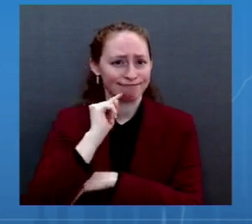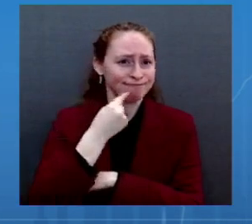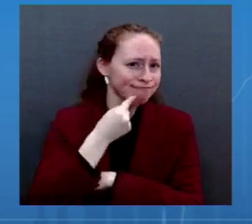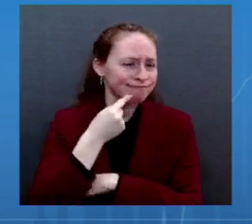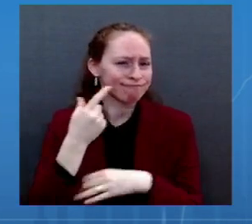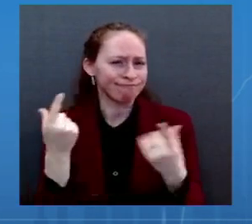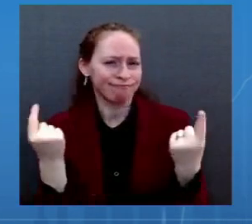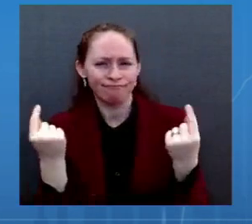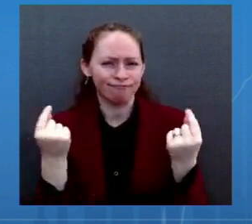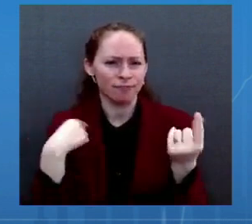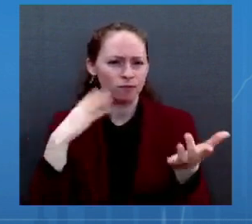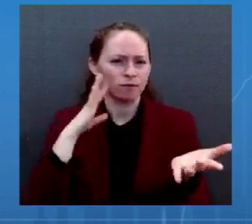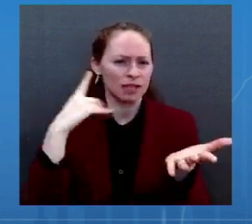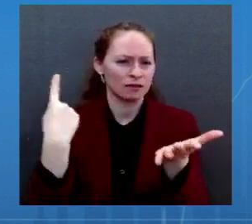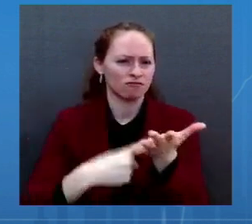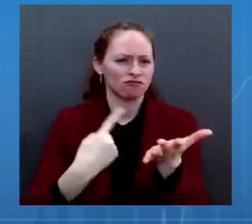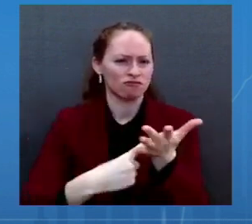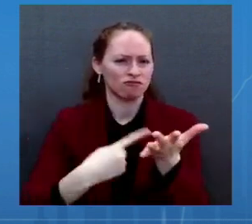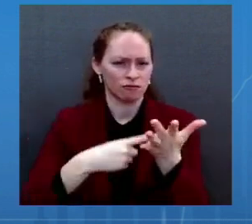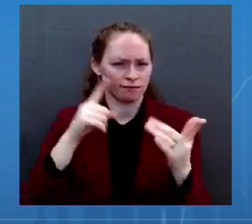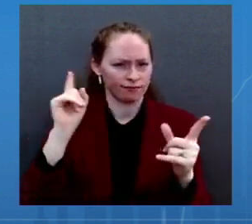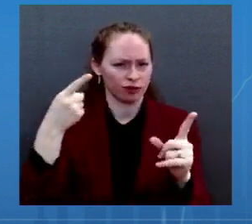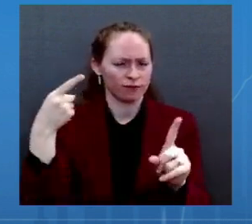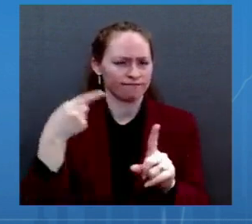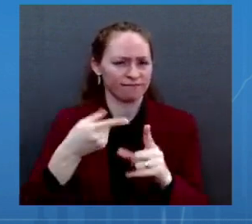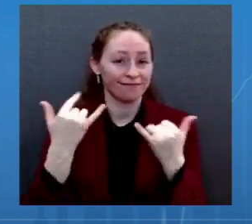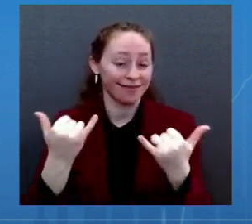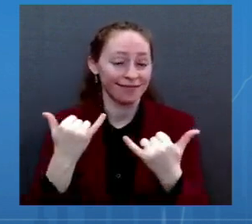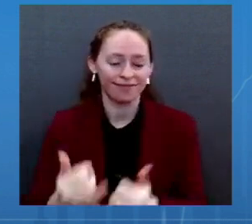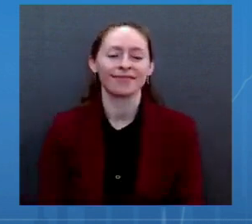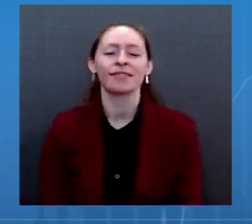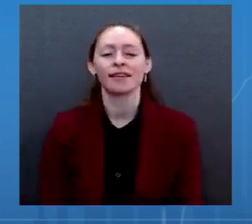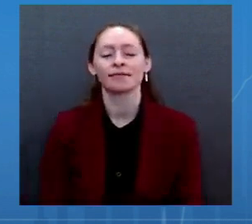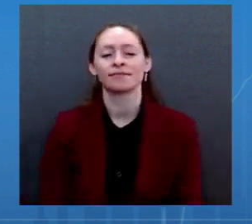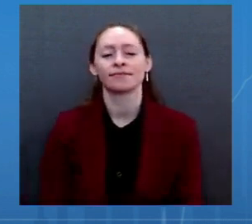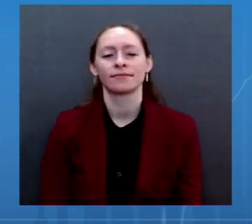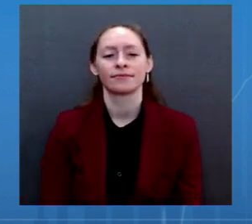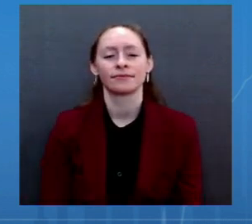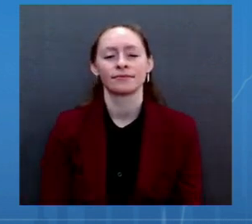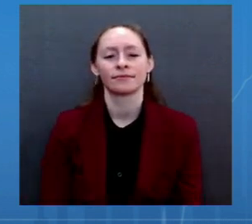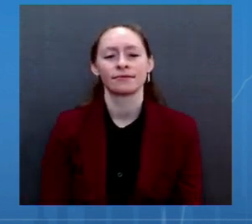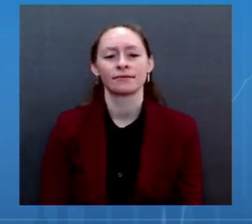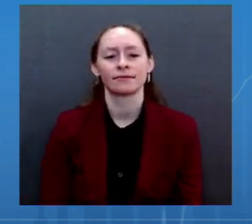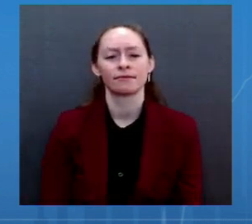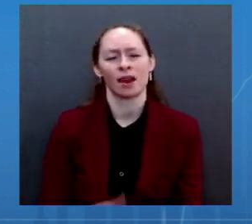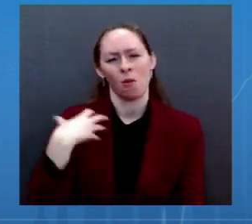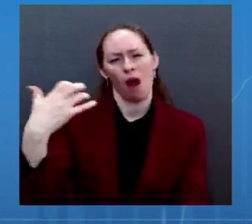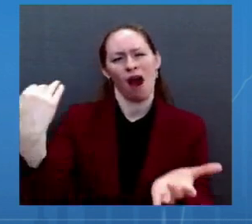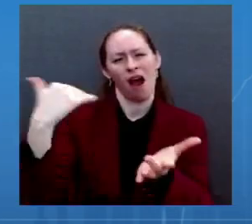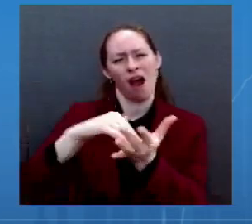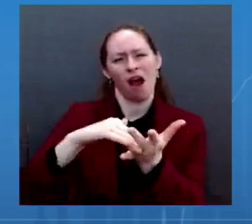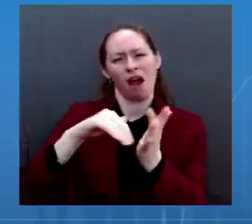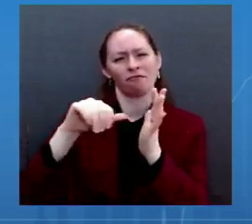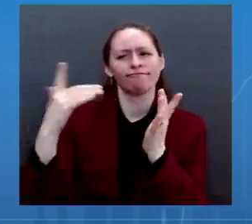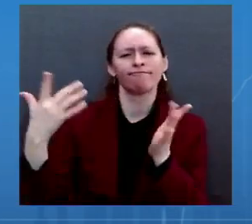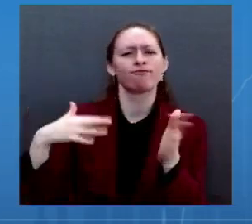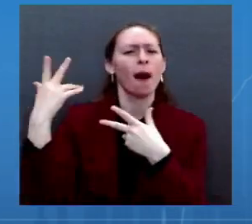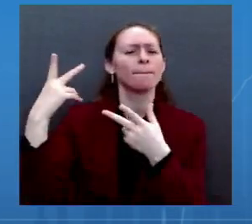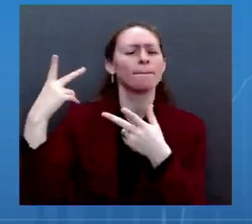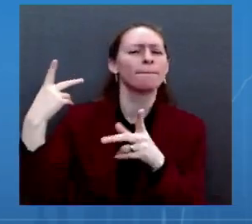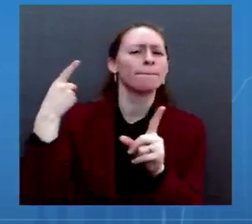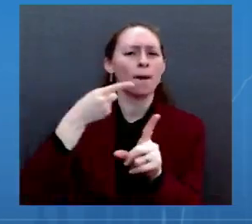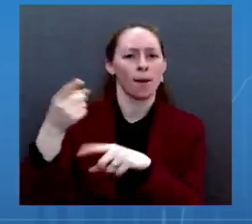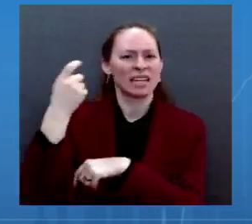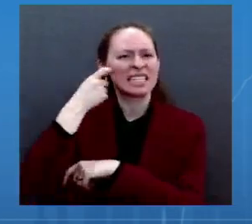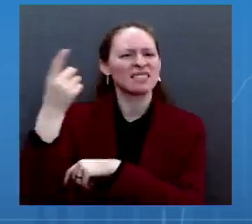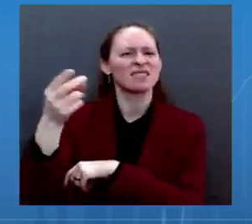make a few comments to underscore many of the things that Dr. Wolinski said. First of all, without a doubt, unequivocally, we